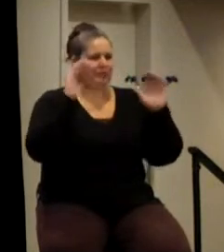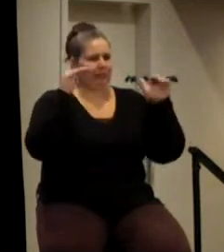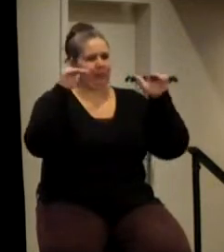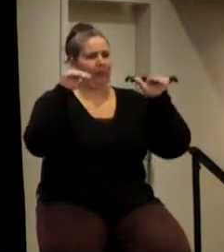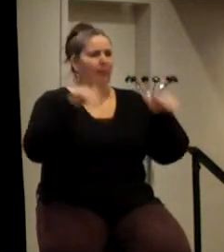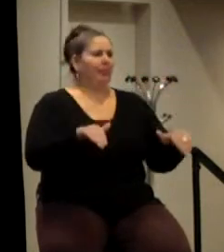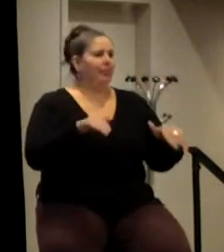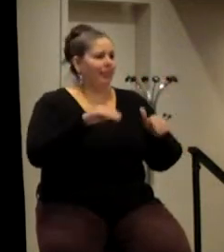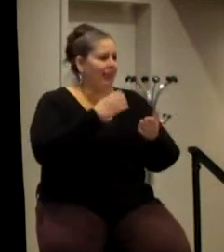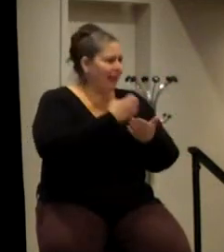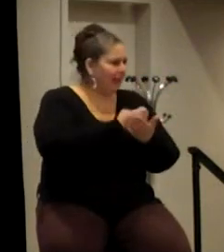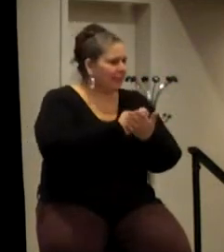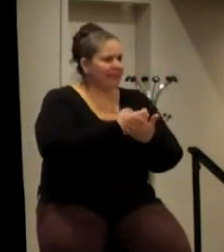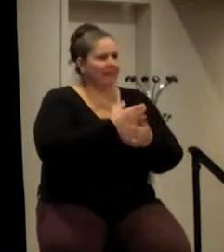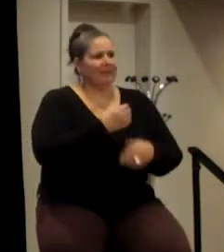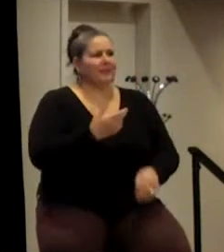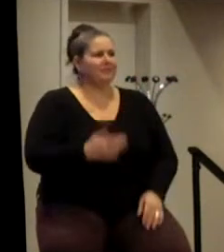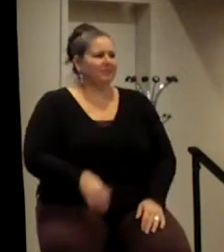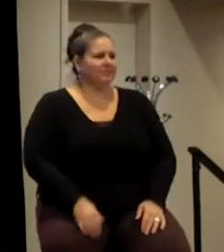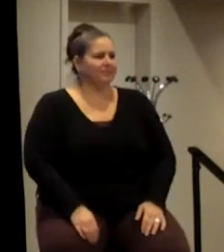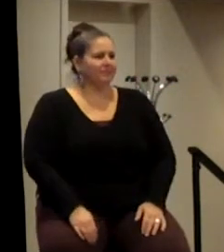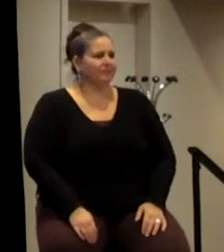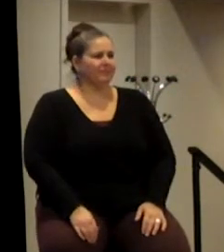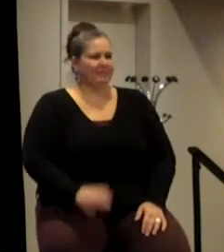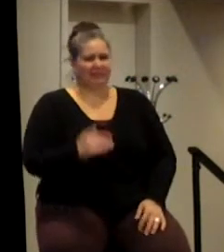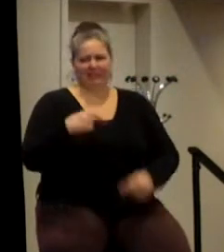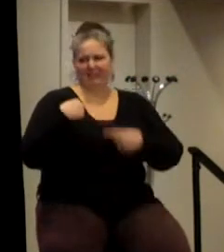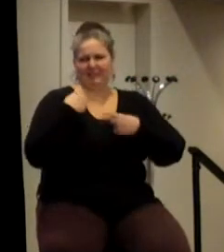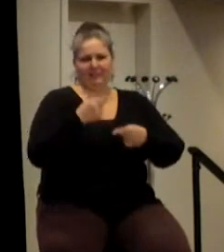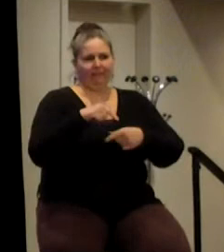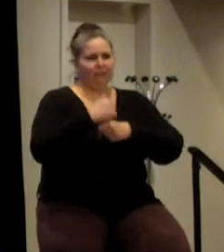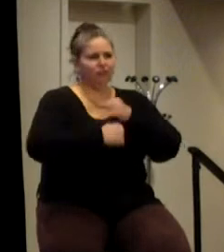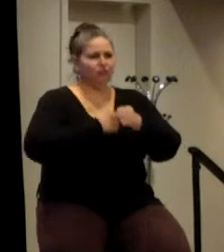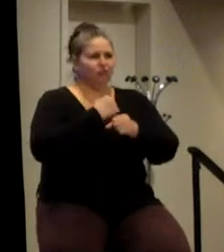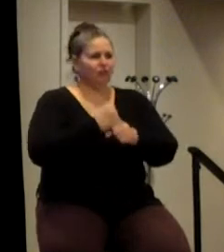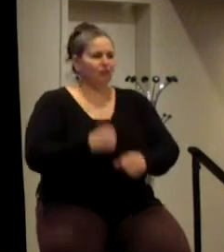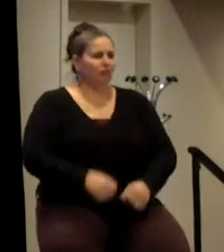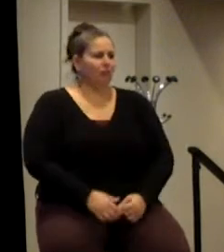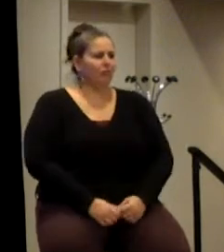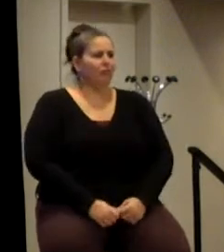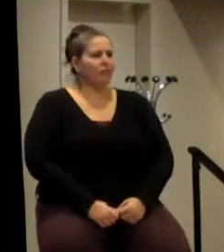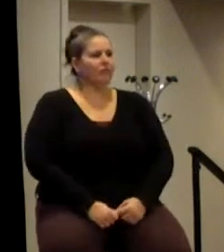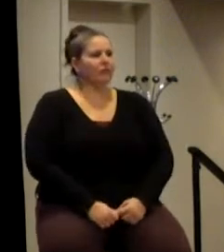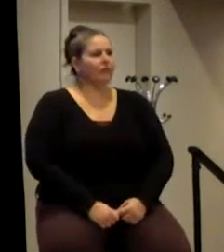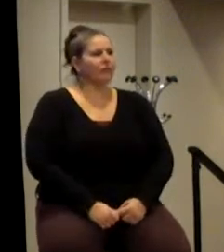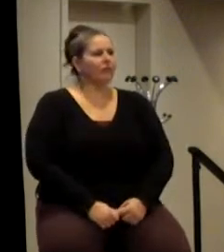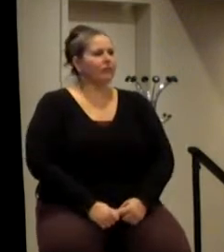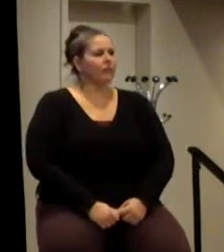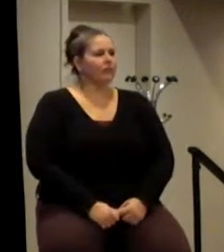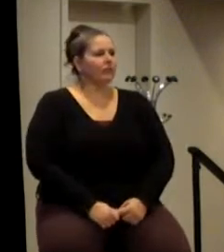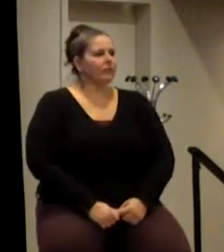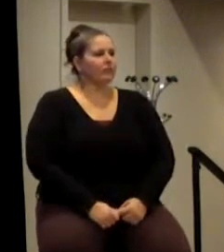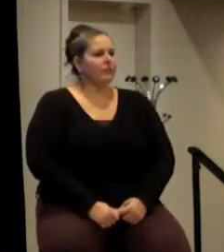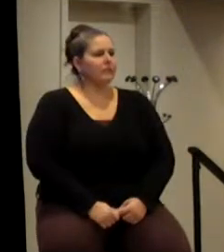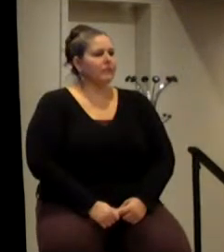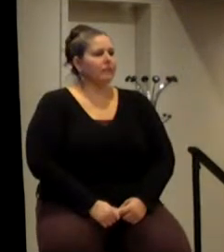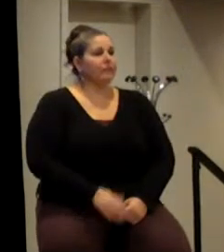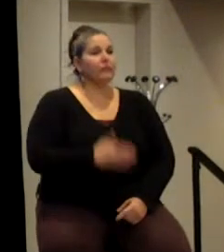over the last year, to say the least. Asymptomatic testing. Today we are at Onondaga Town